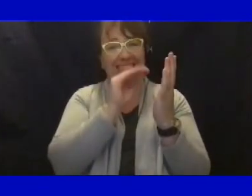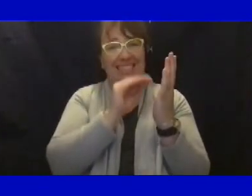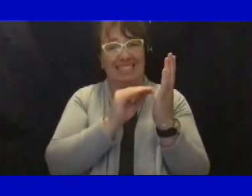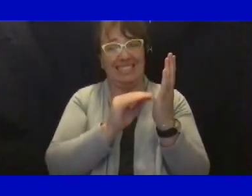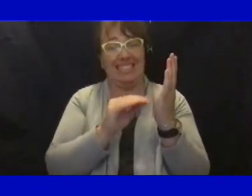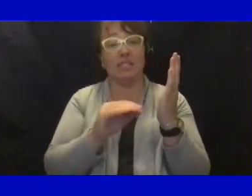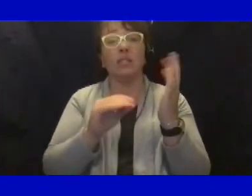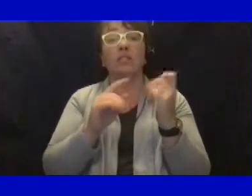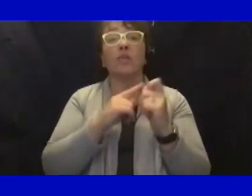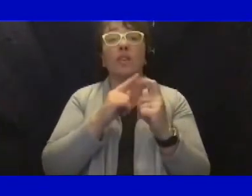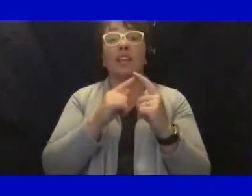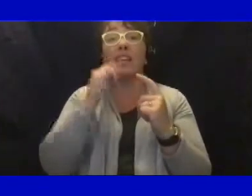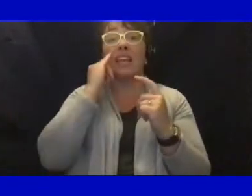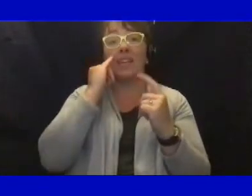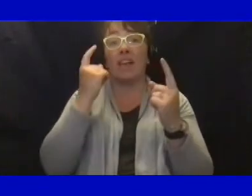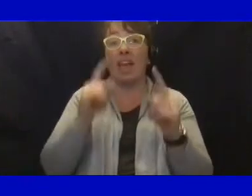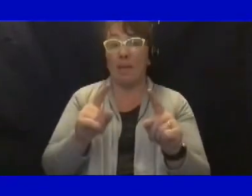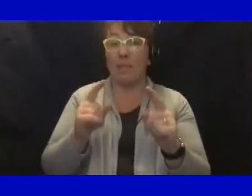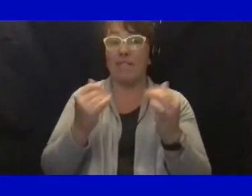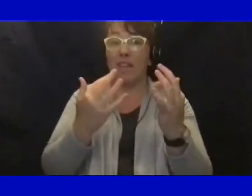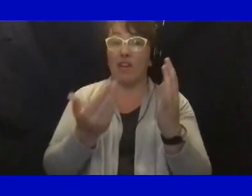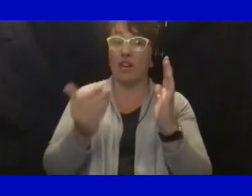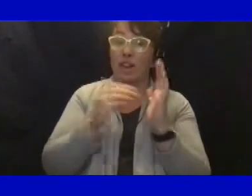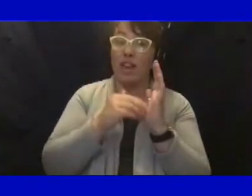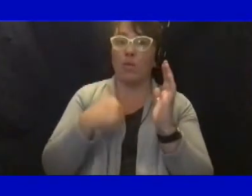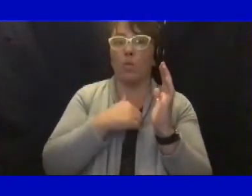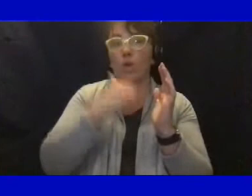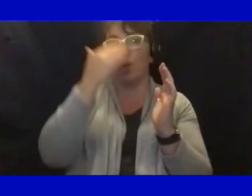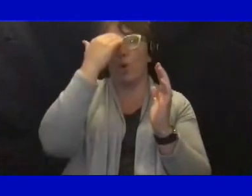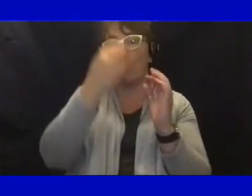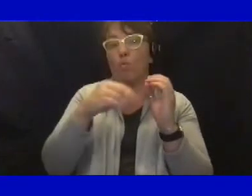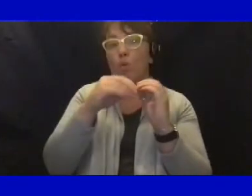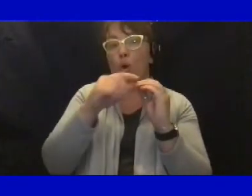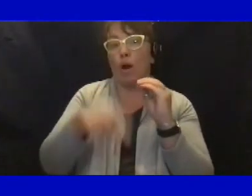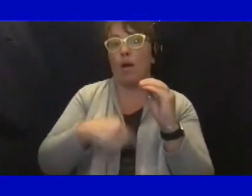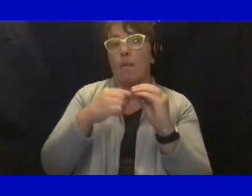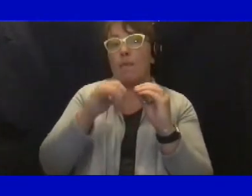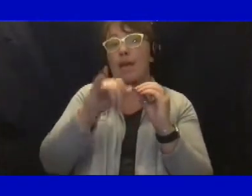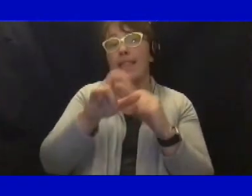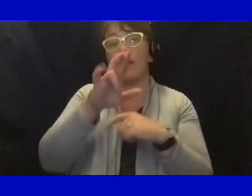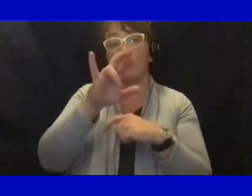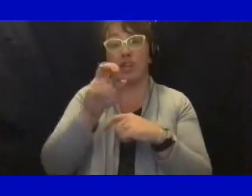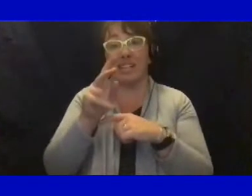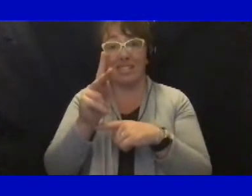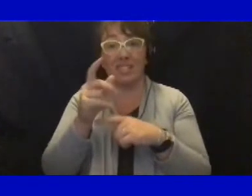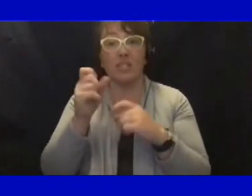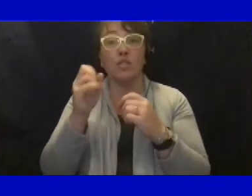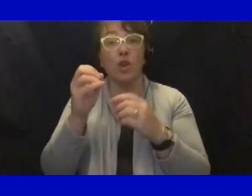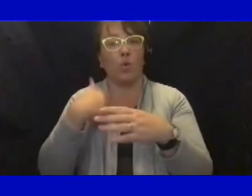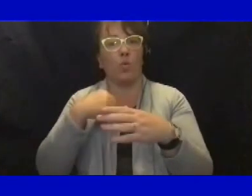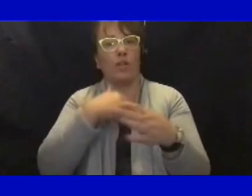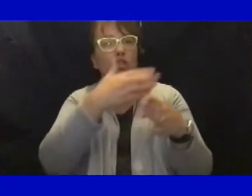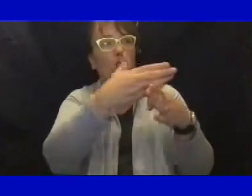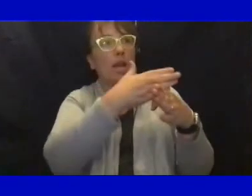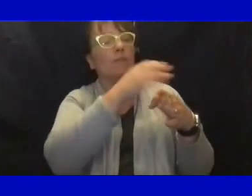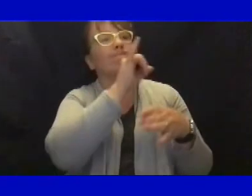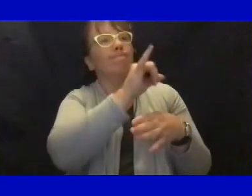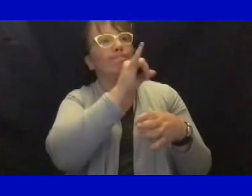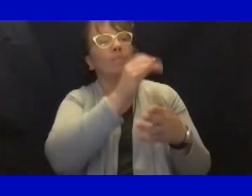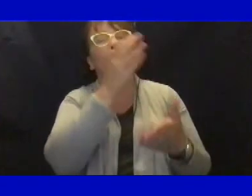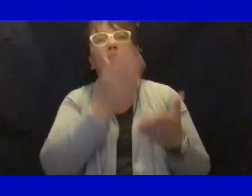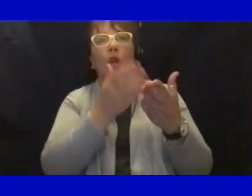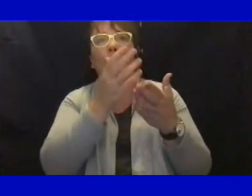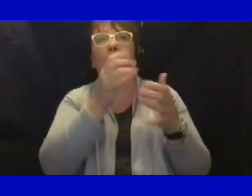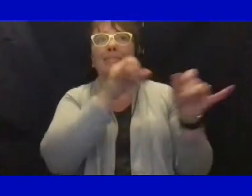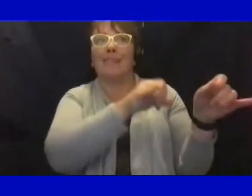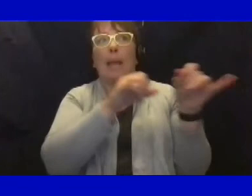another fire and another risk. And so we have documented where that mud flow went, and we shared it with the experts, and the experts said, yeah, if you have another